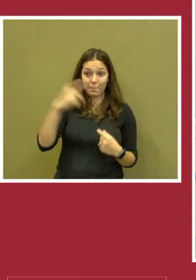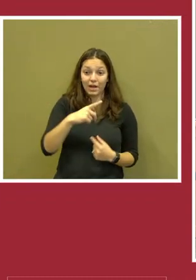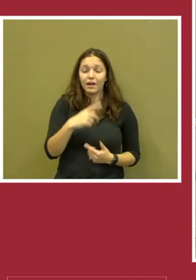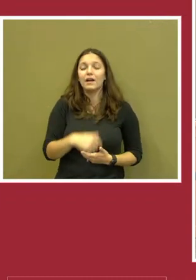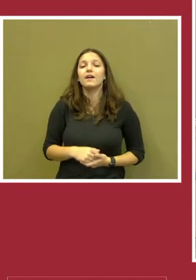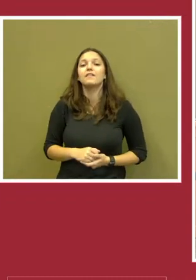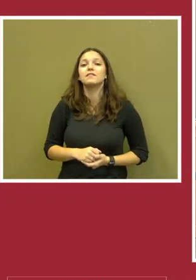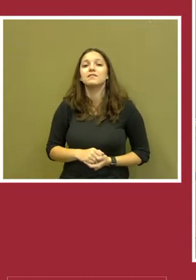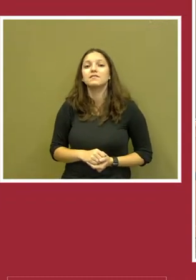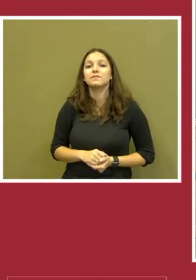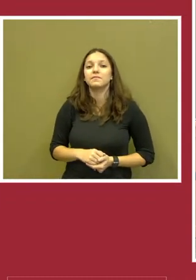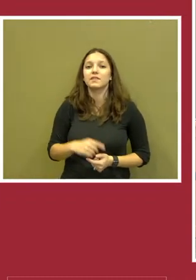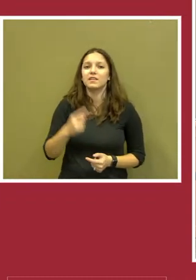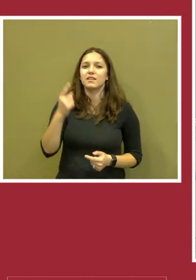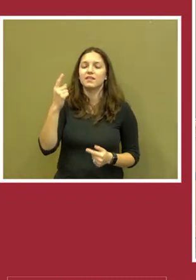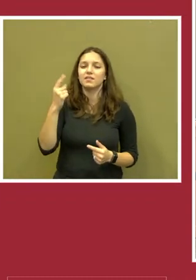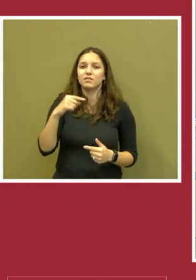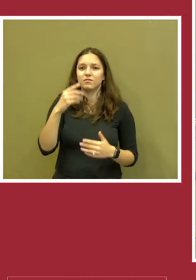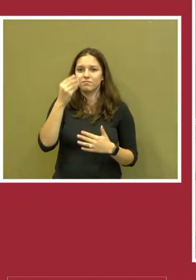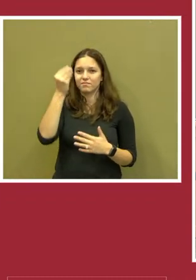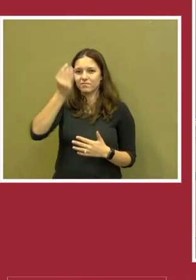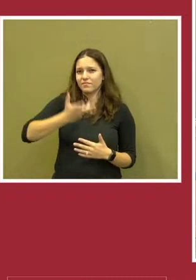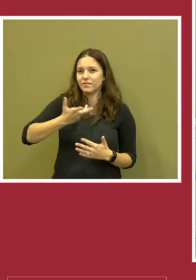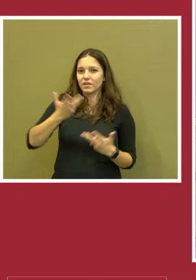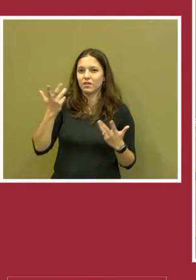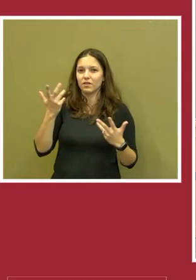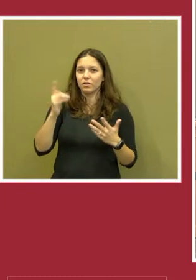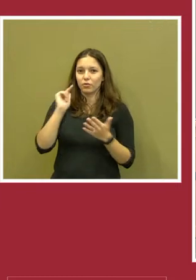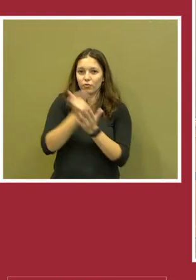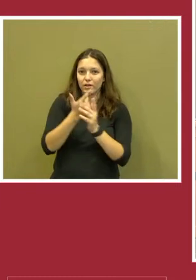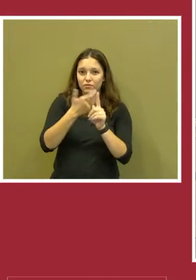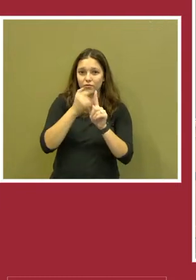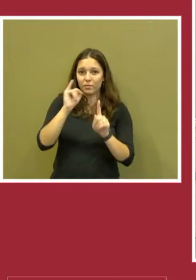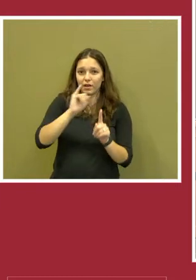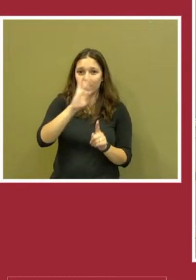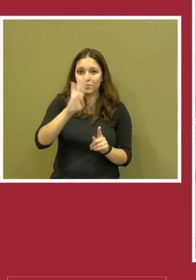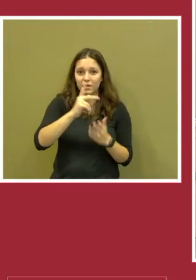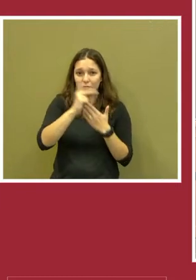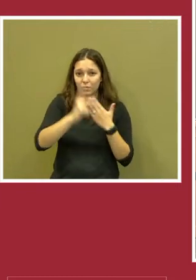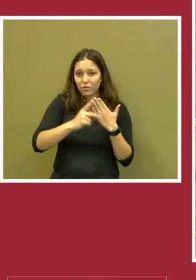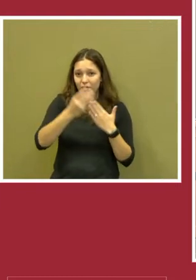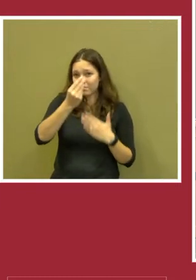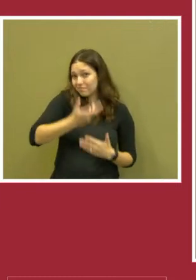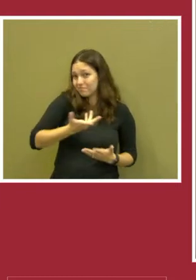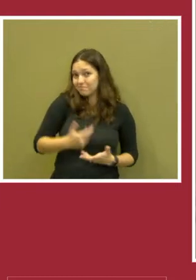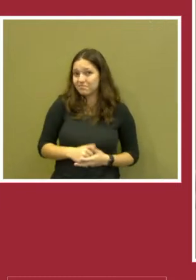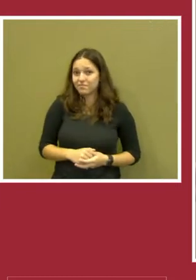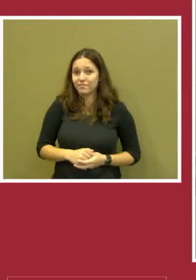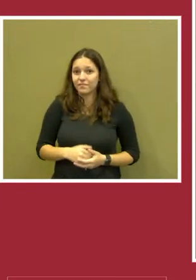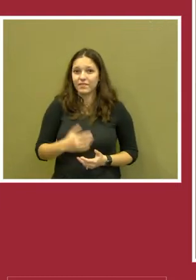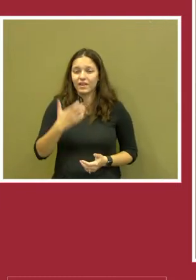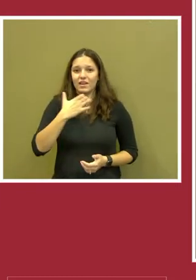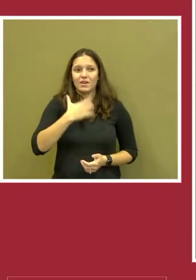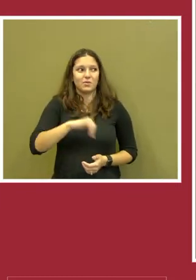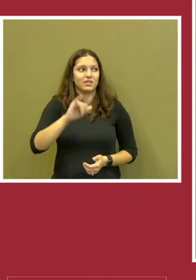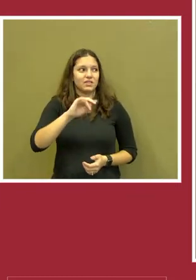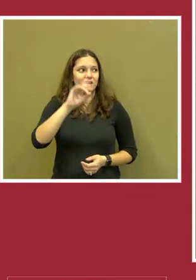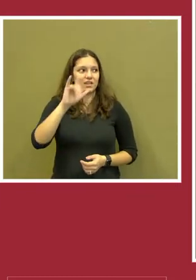to what they're saying, your graduates, about the IB program? Yeah. I wish Indy were here.